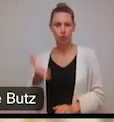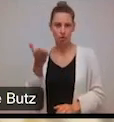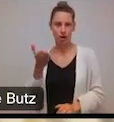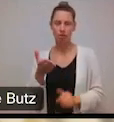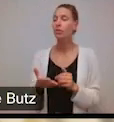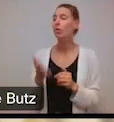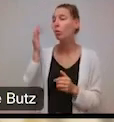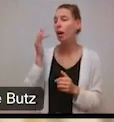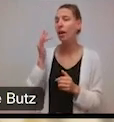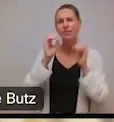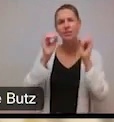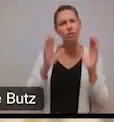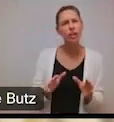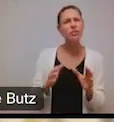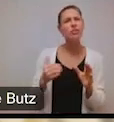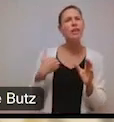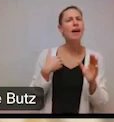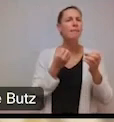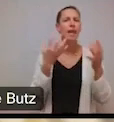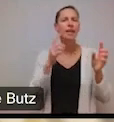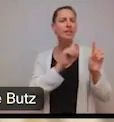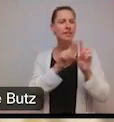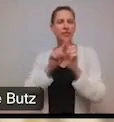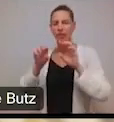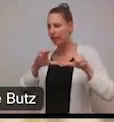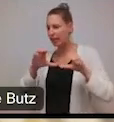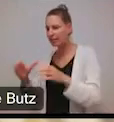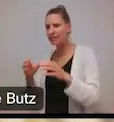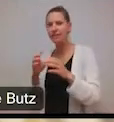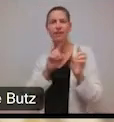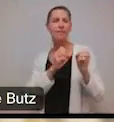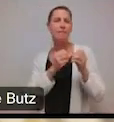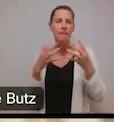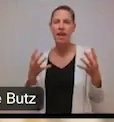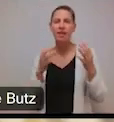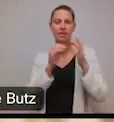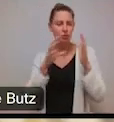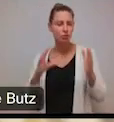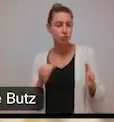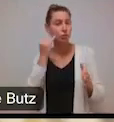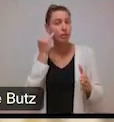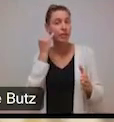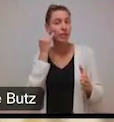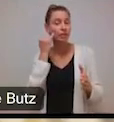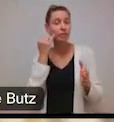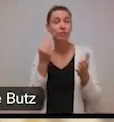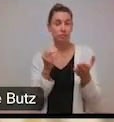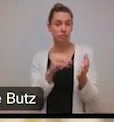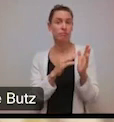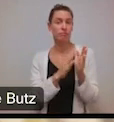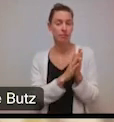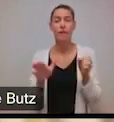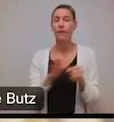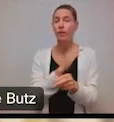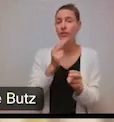lots and lots of students in lots of different classes. So giving them your full name with your program will help them to quickly